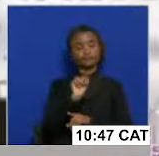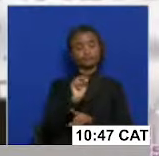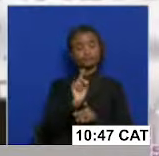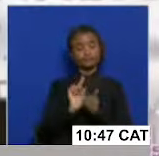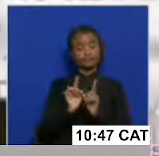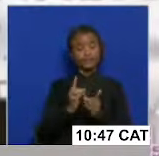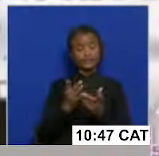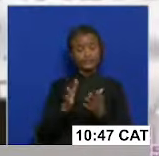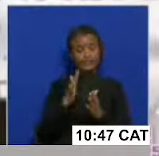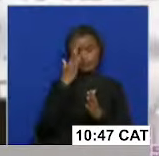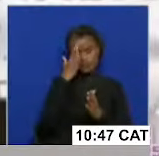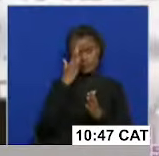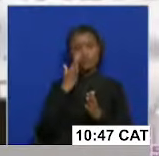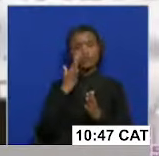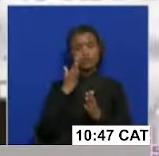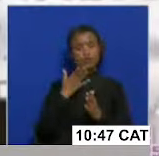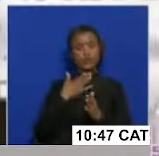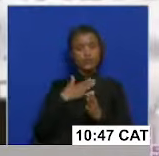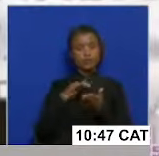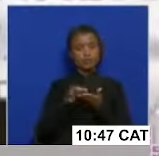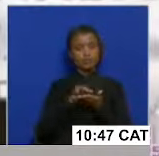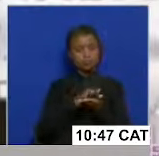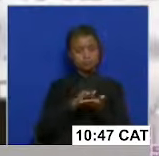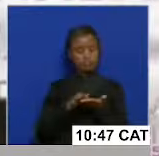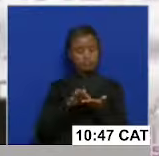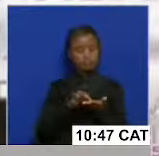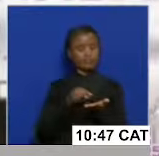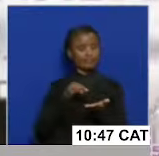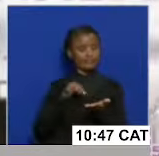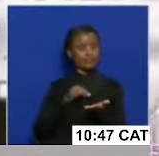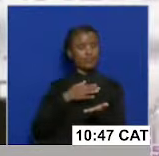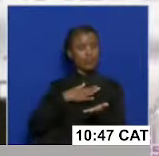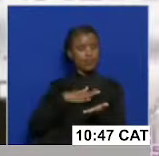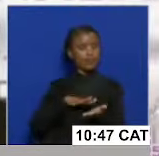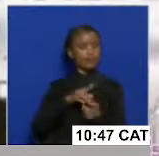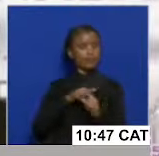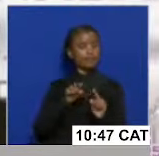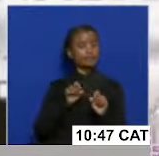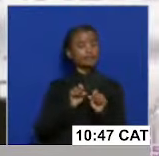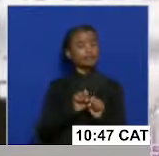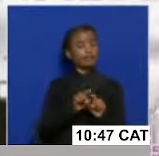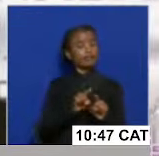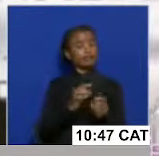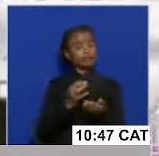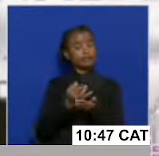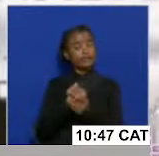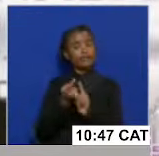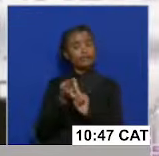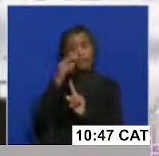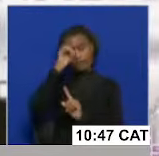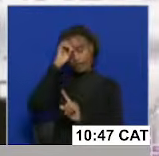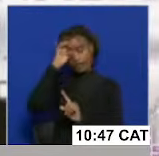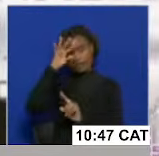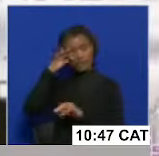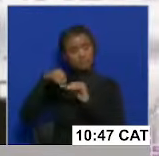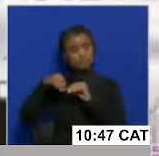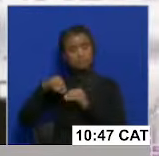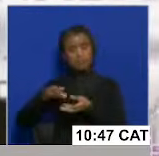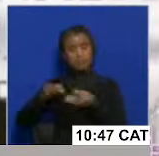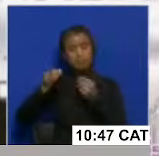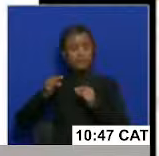to get them for himself from the mines. I understood from Mr. Simon that he desired